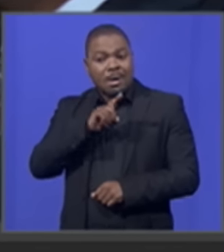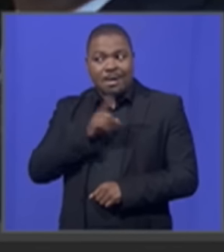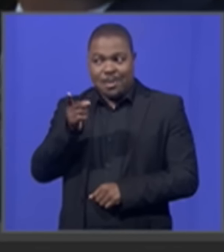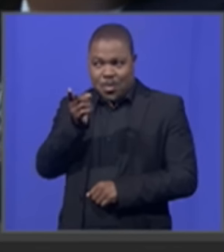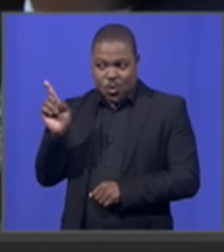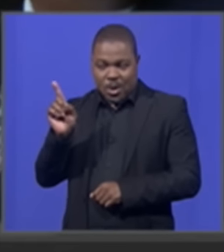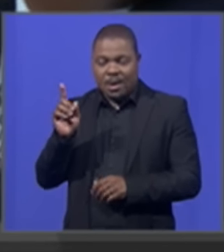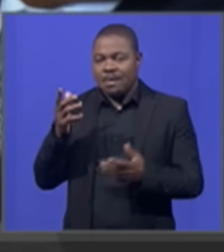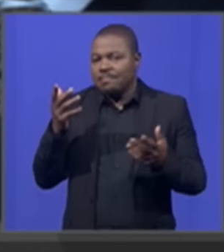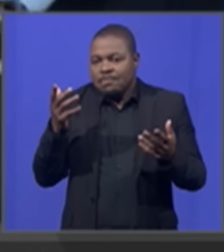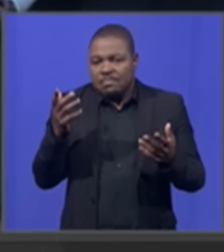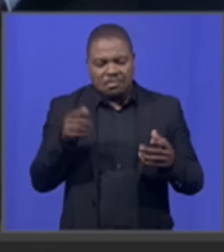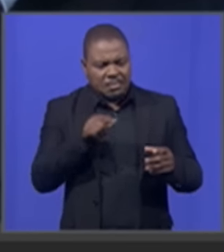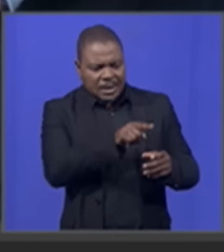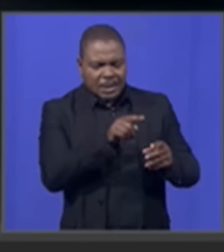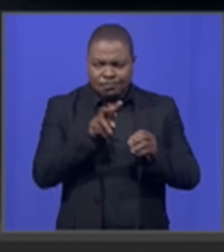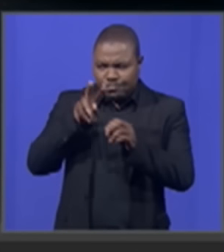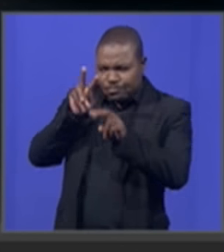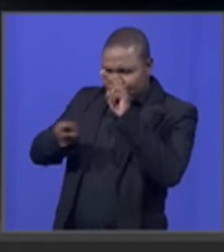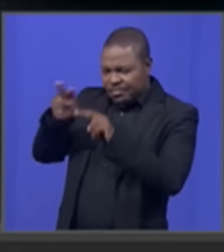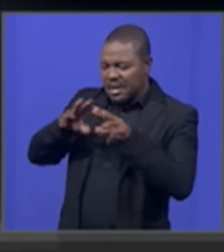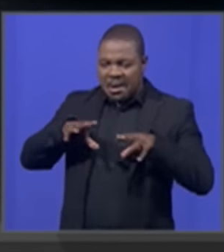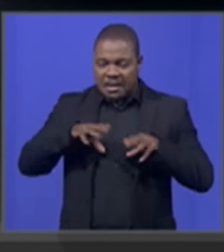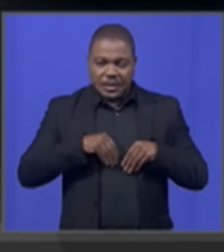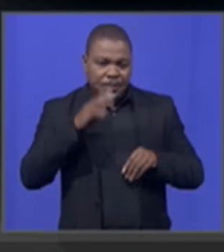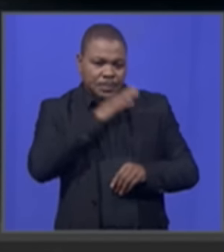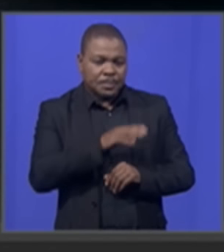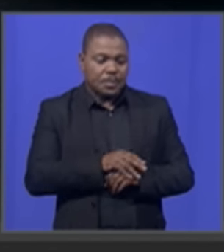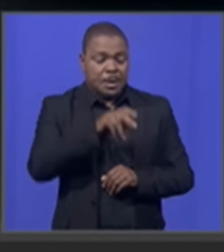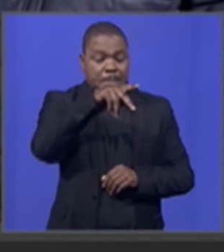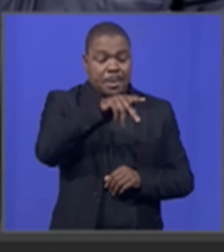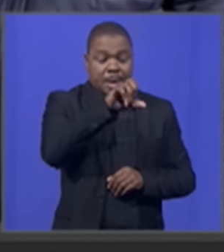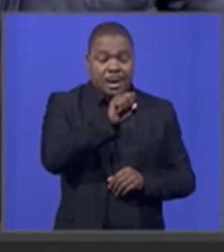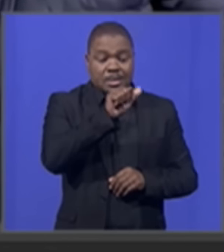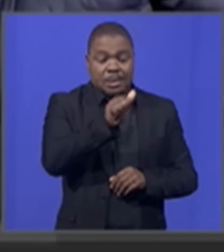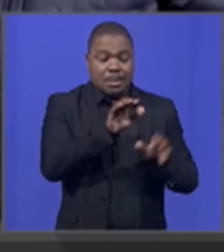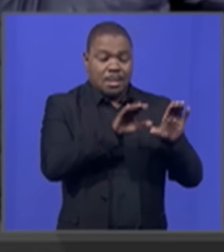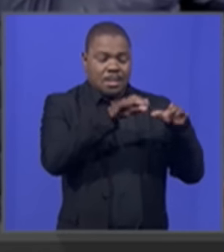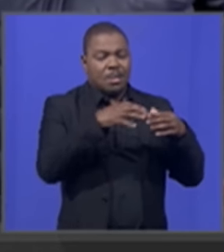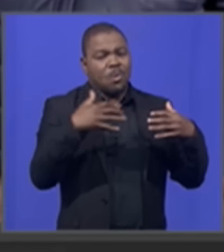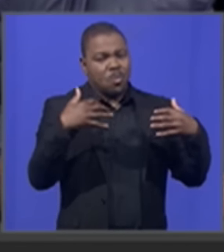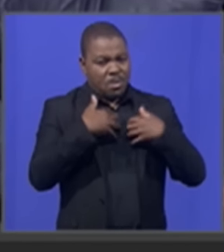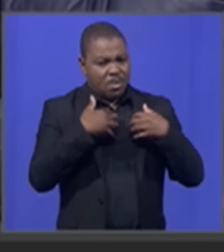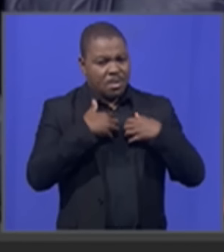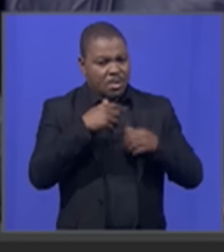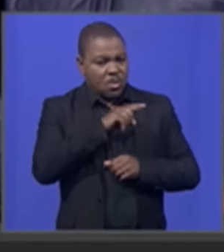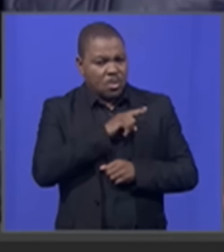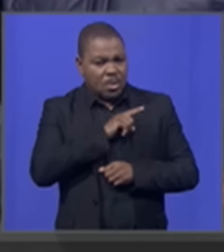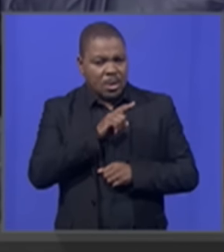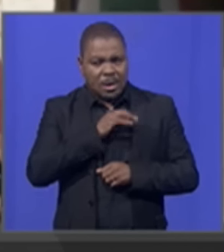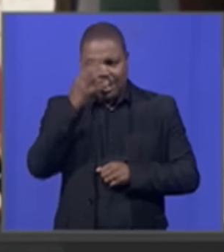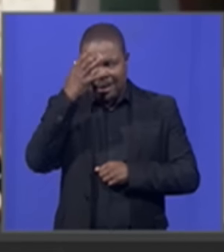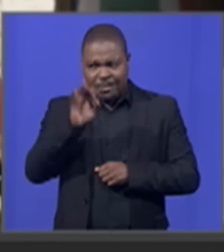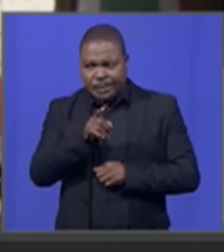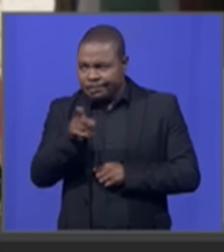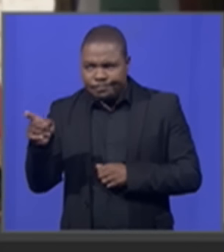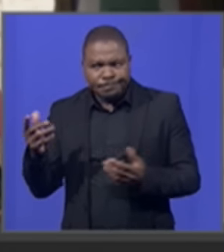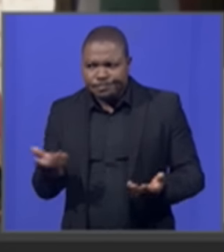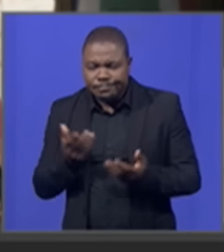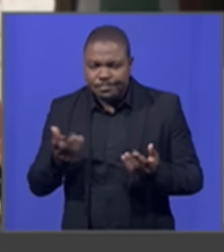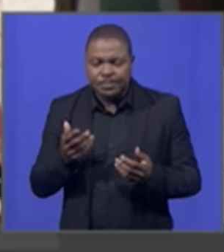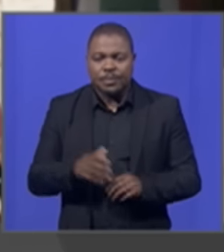sa dumalane le tsamaiso eno. Mokgatlo wa badiredipuso PSA o tshwengwa ke tsamaiso ya mafaratlhatlha a puso. Re le PSA